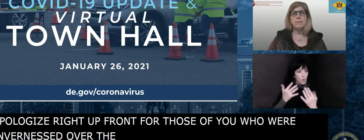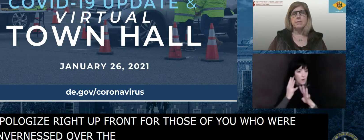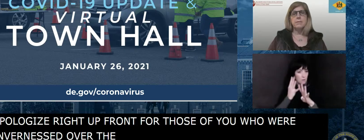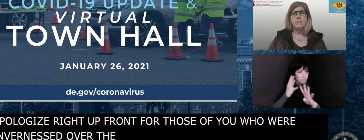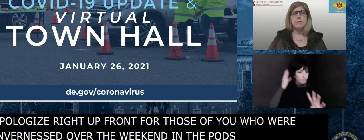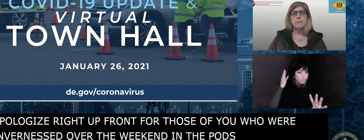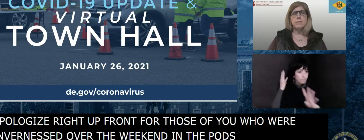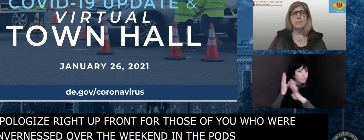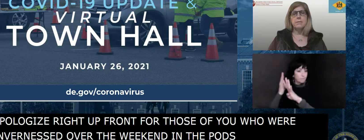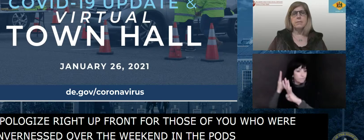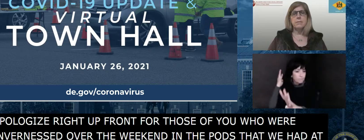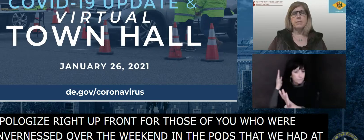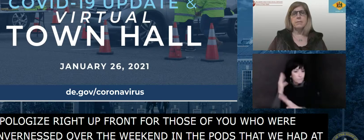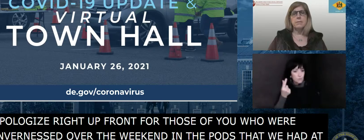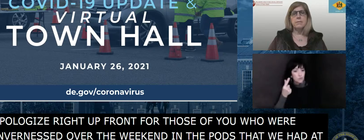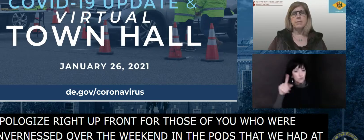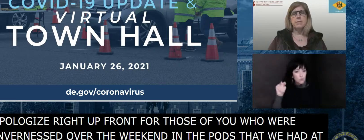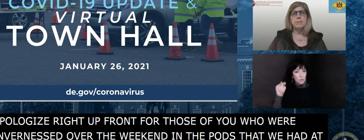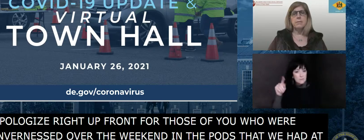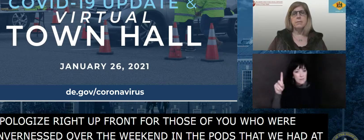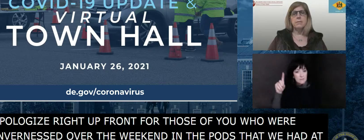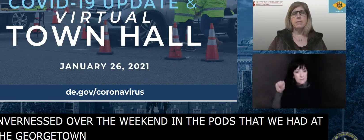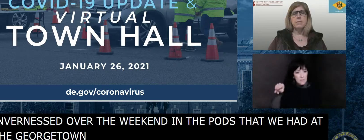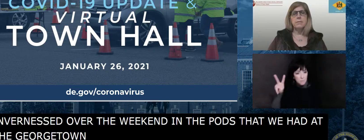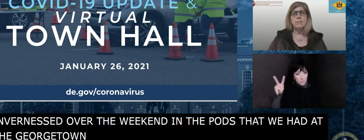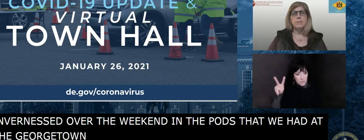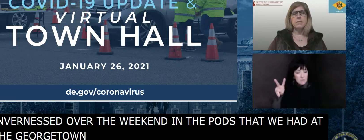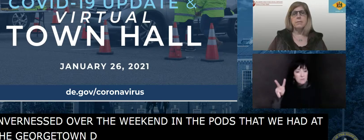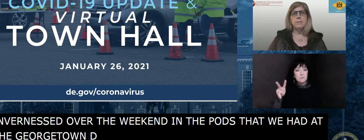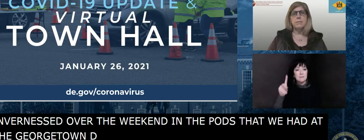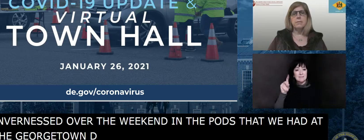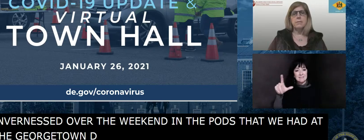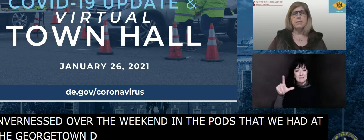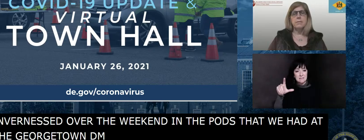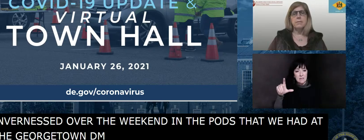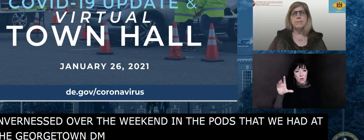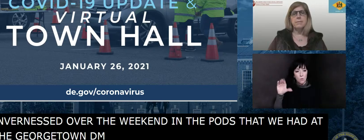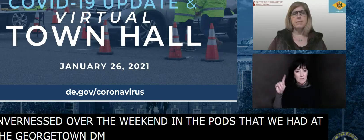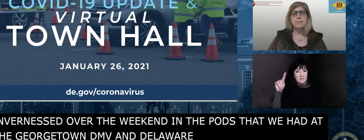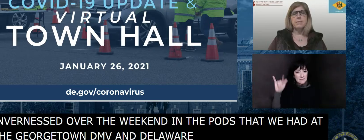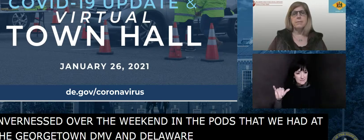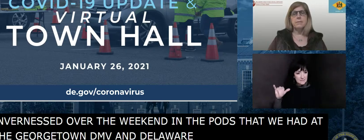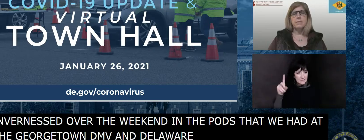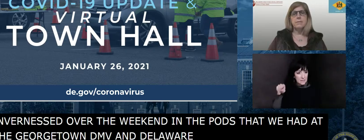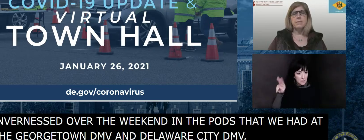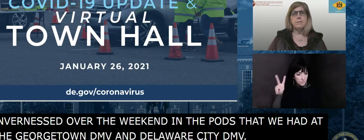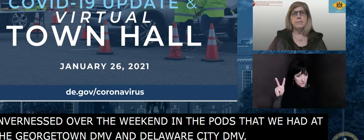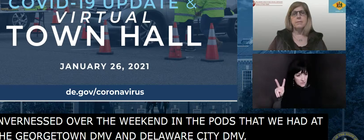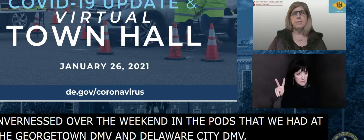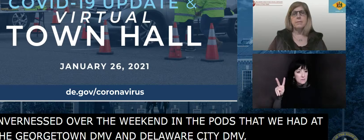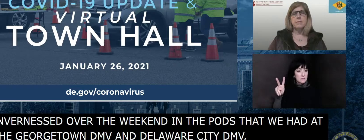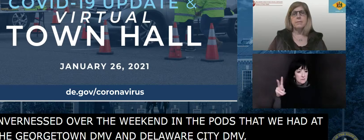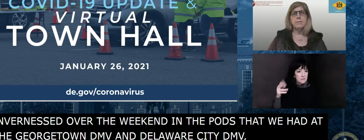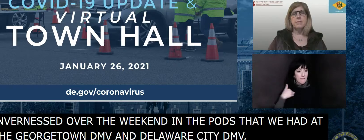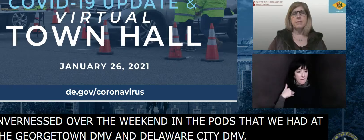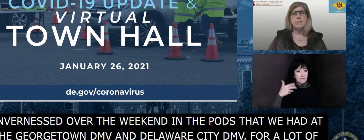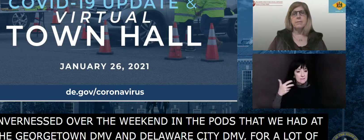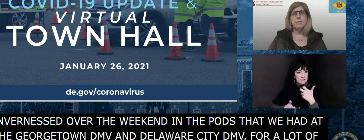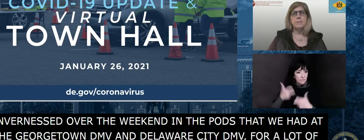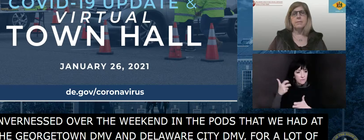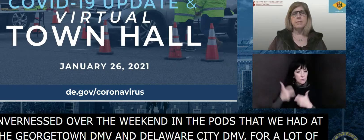Georgetown DMV and the Delaware City DMV for a lot of different reasons. We had difficulty with